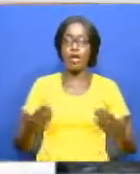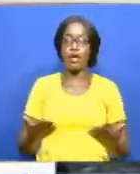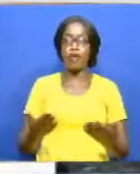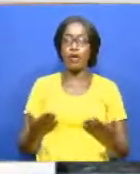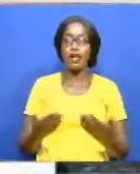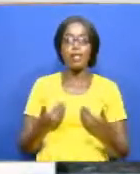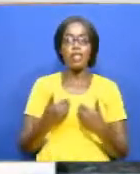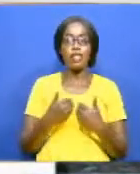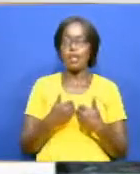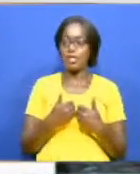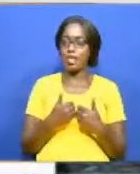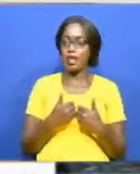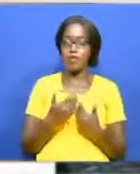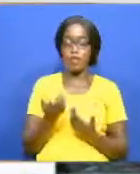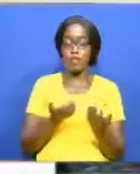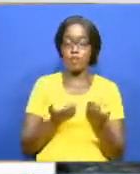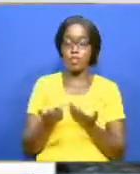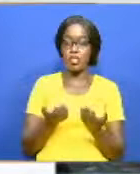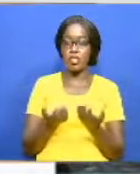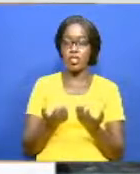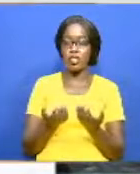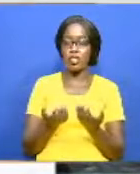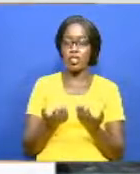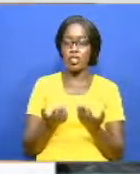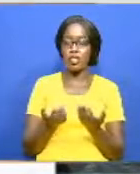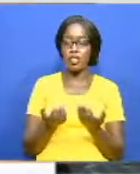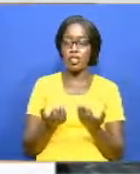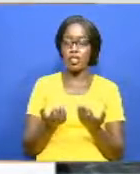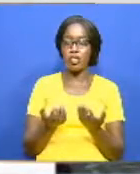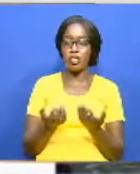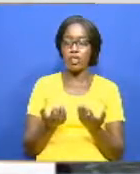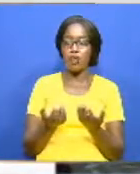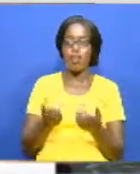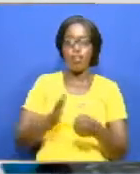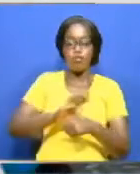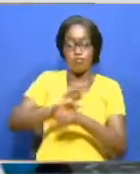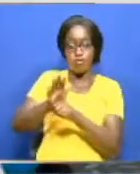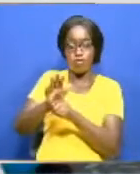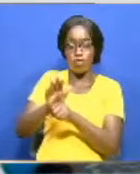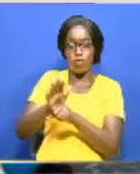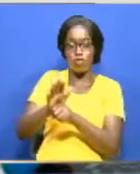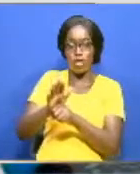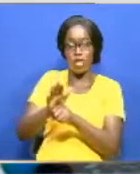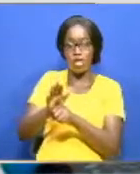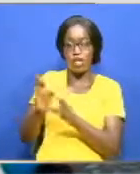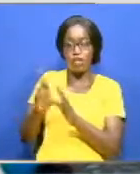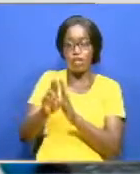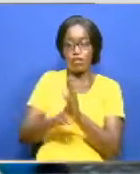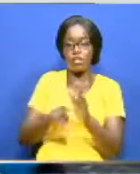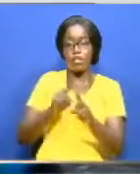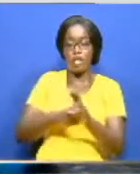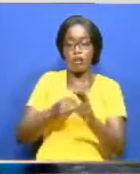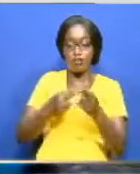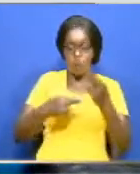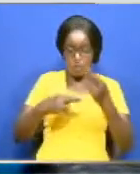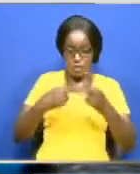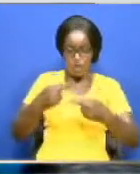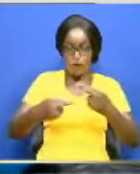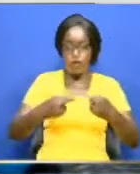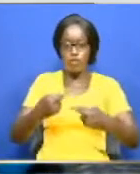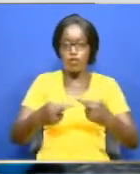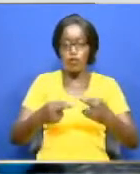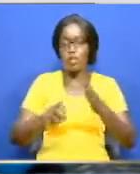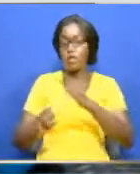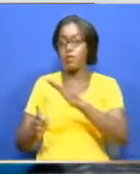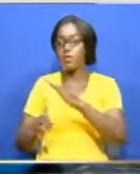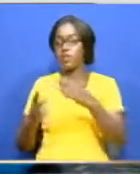this trade in the context of the pandemics, and once that is reviewed by the Ministry